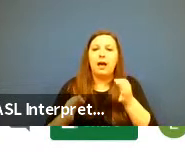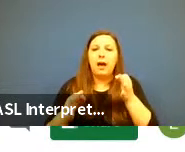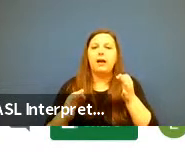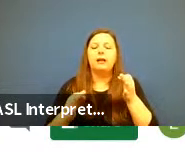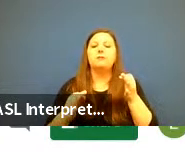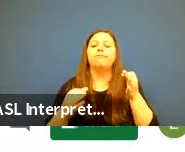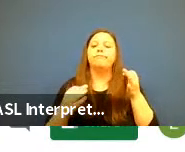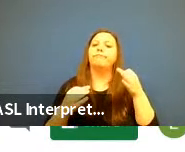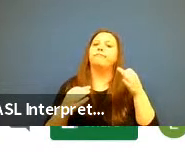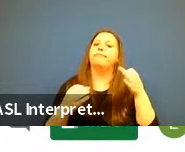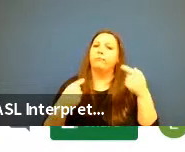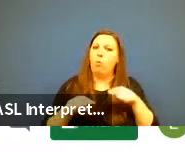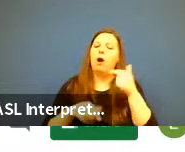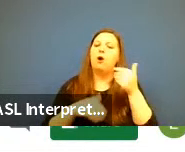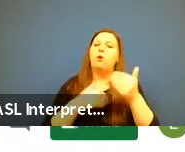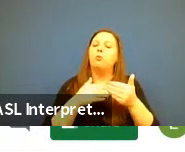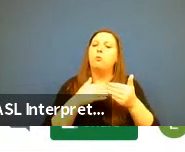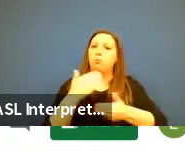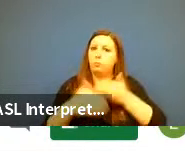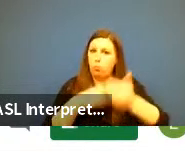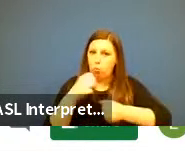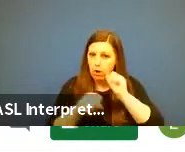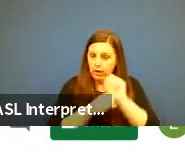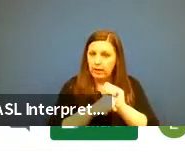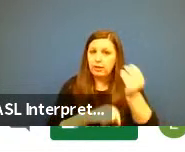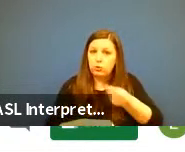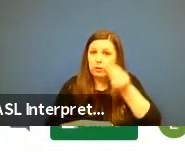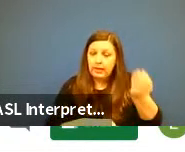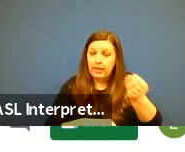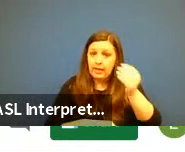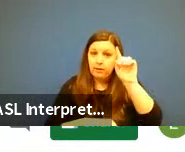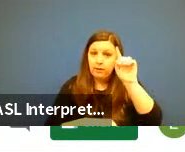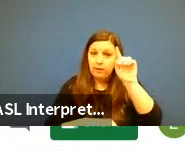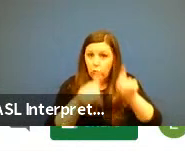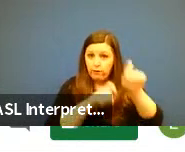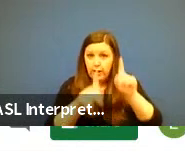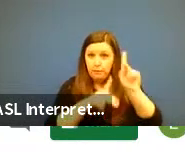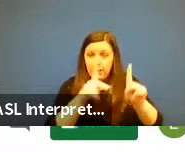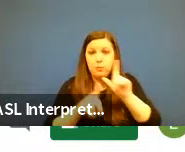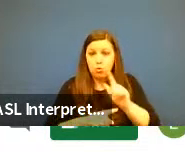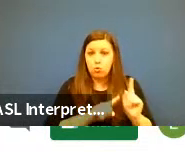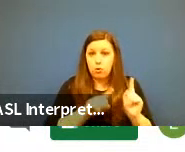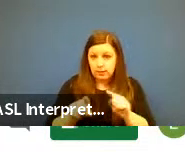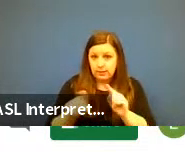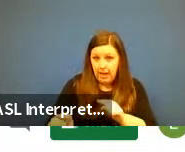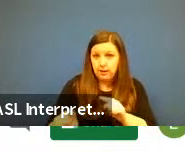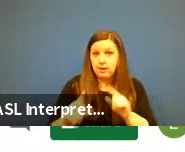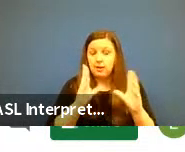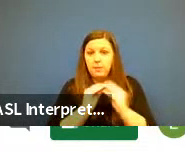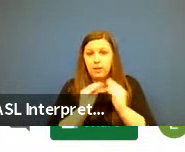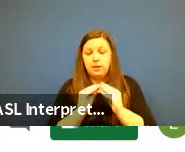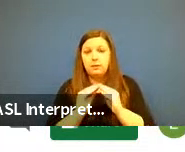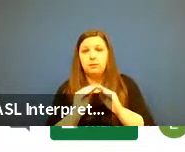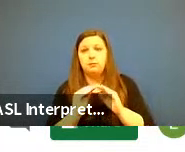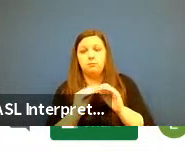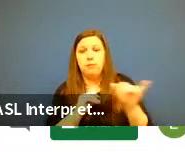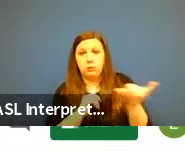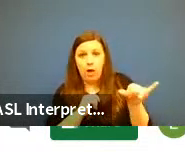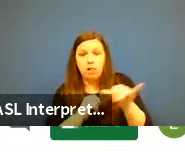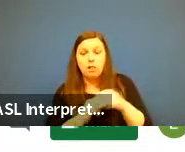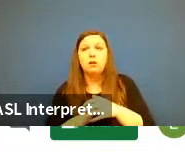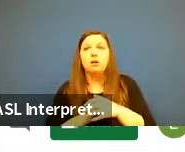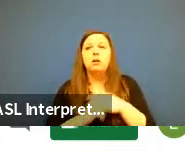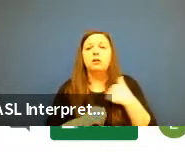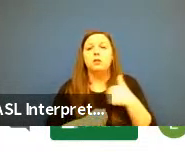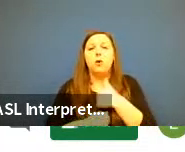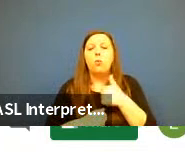to provide the survey to people that attend our meetings as well. And so I think we